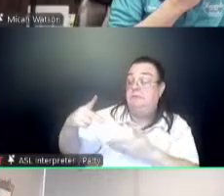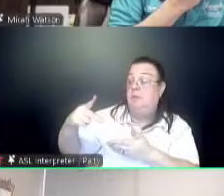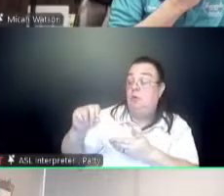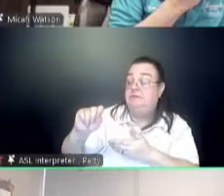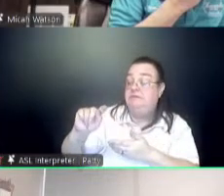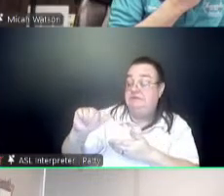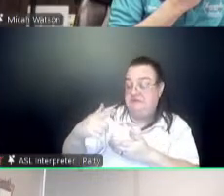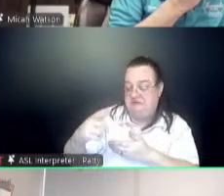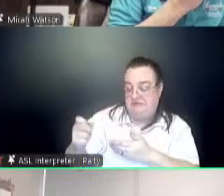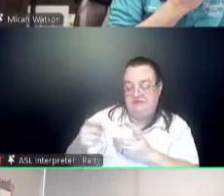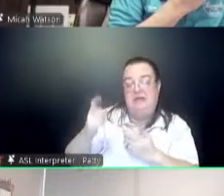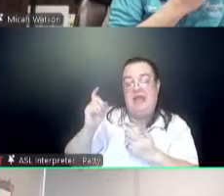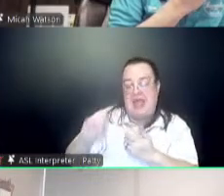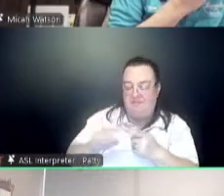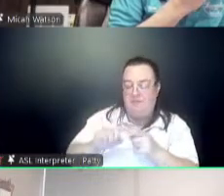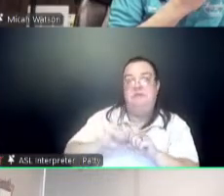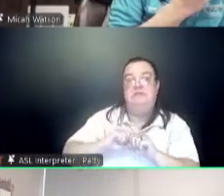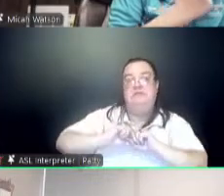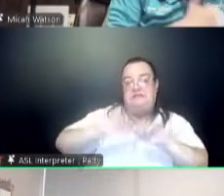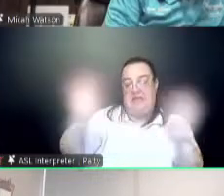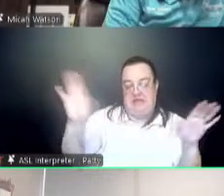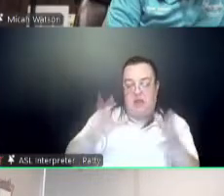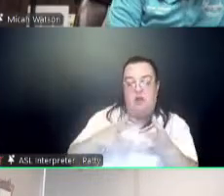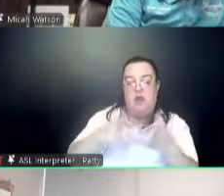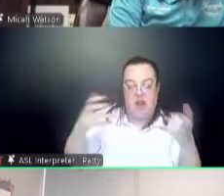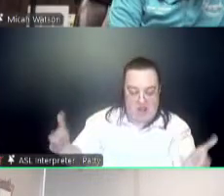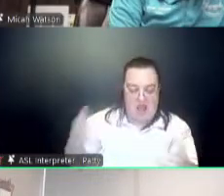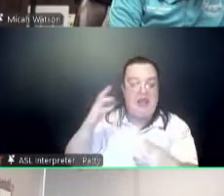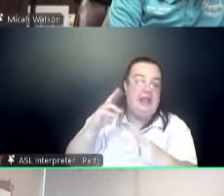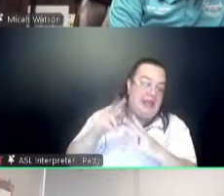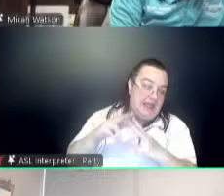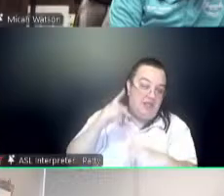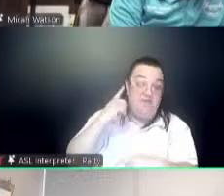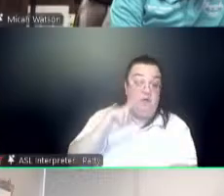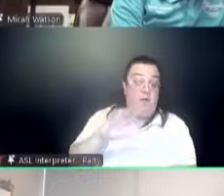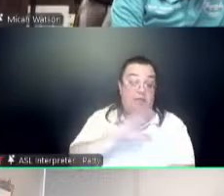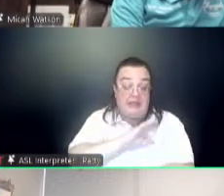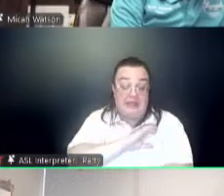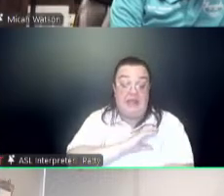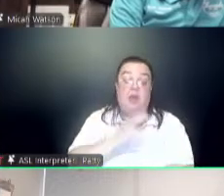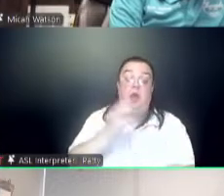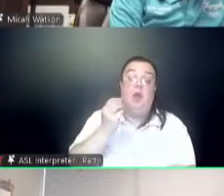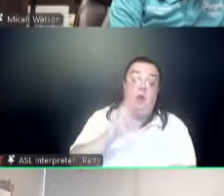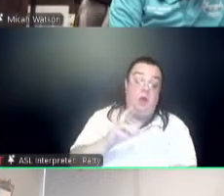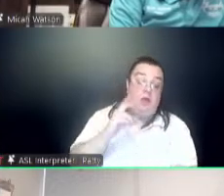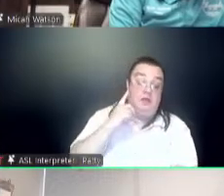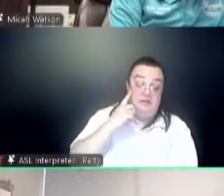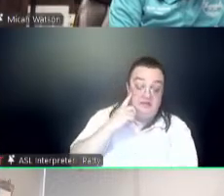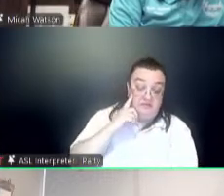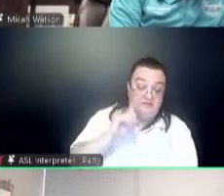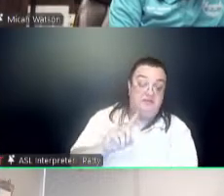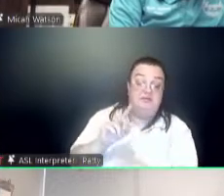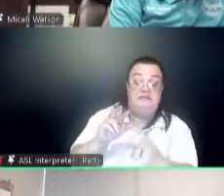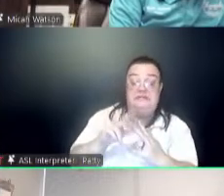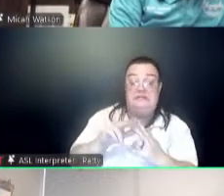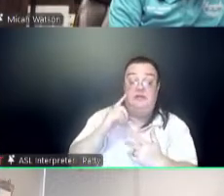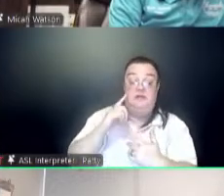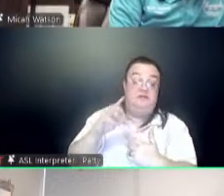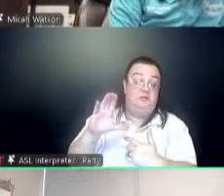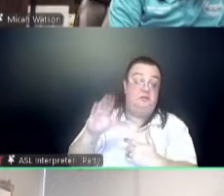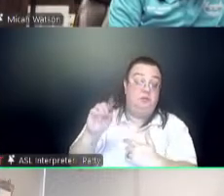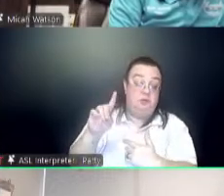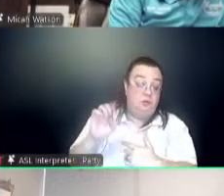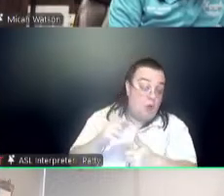have to send a lot out for either the police or for code compliance, and